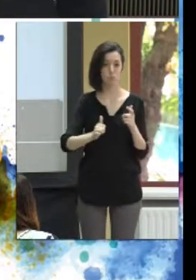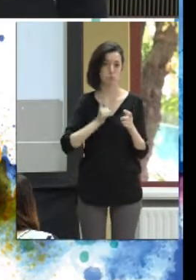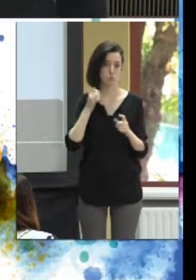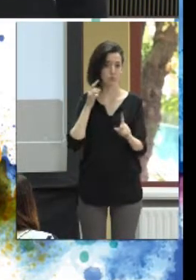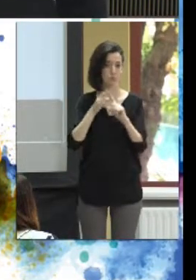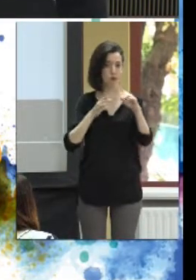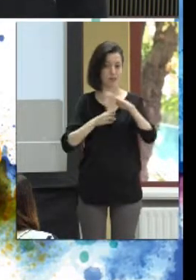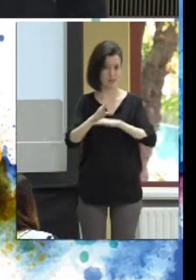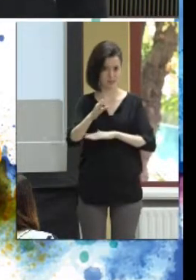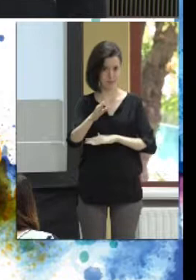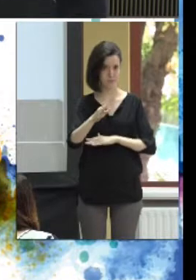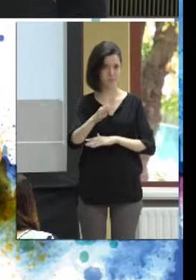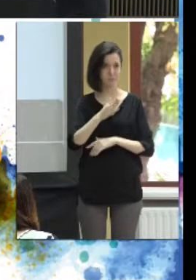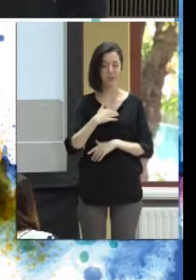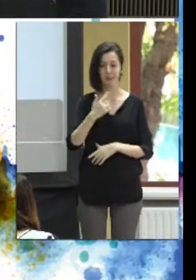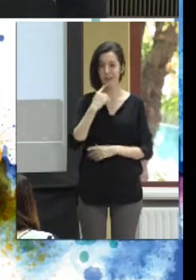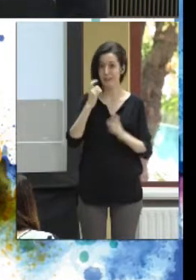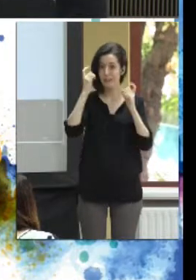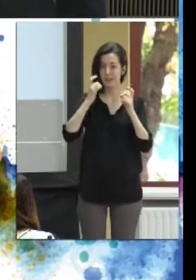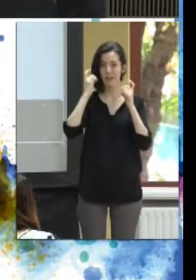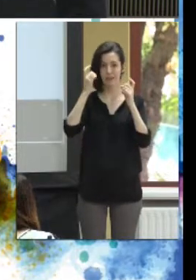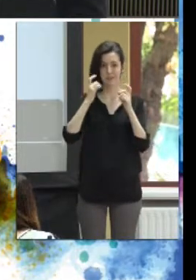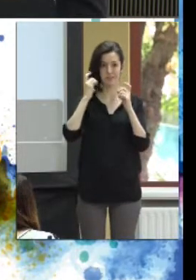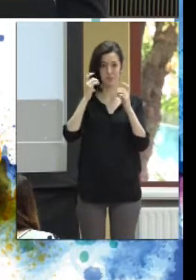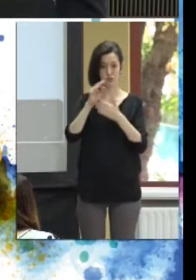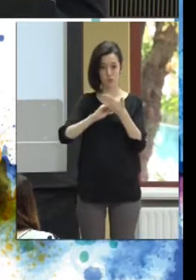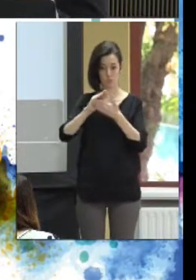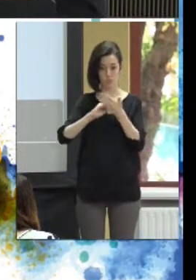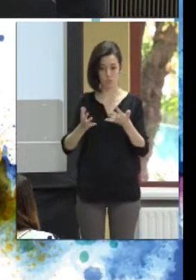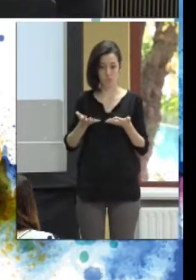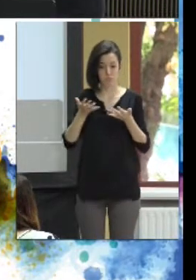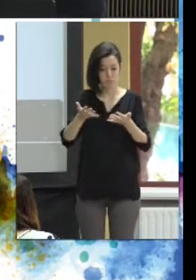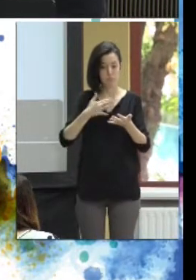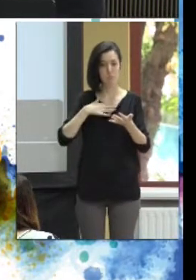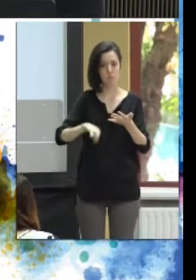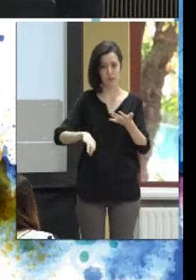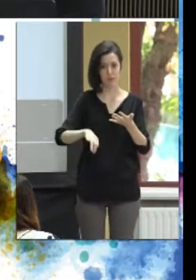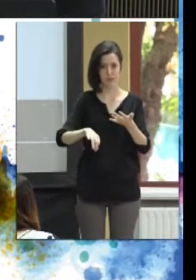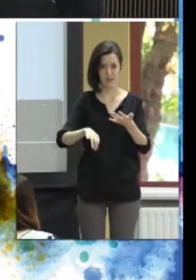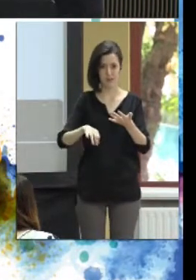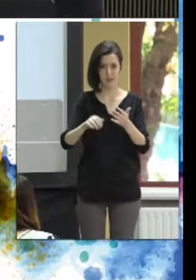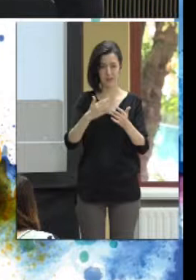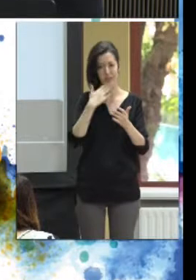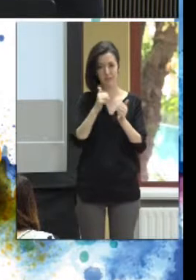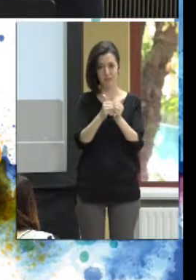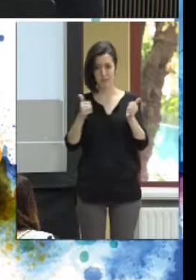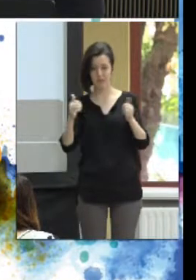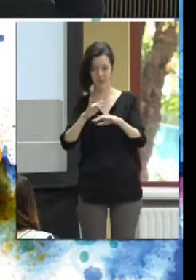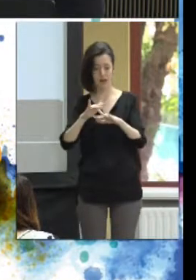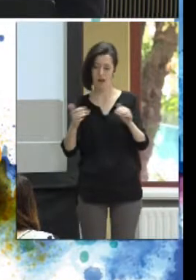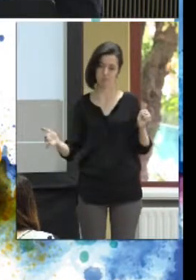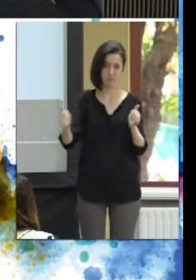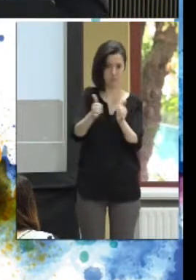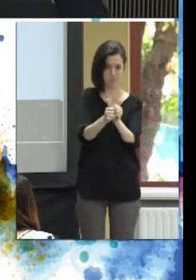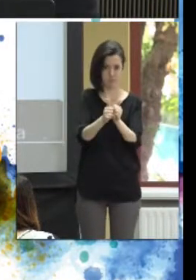was an opportunity for accessibility so that we could come up with solutions that would enable us to equalize and